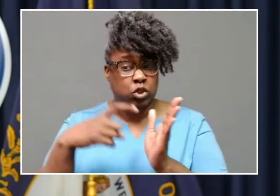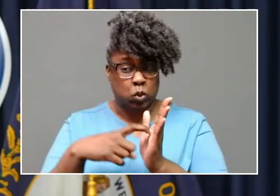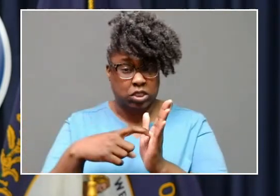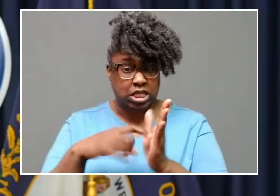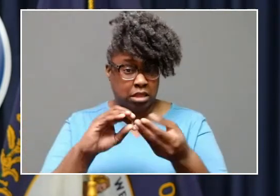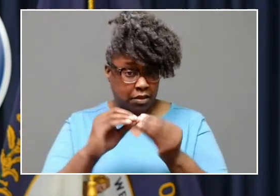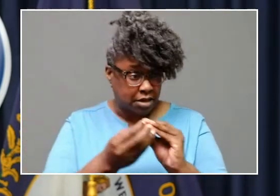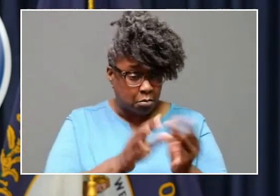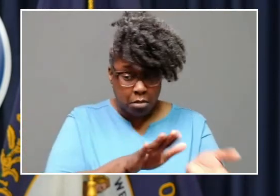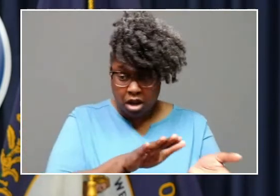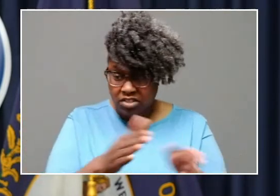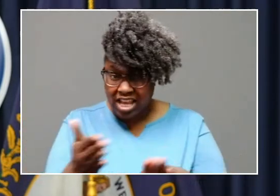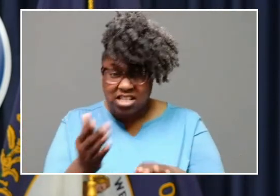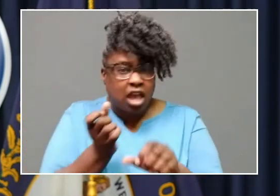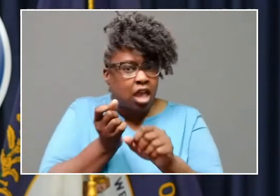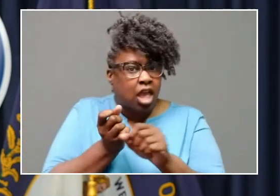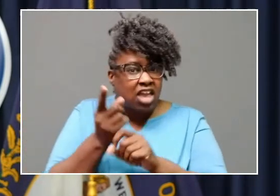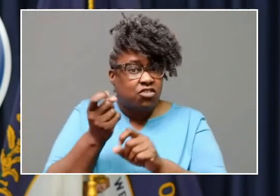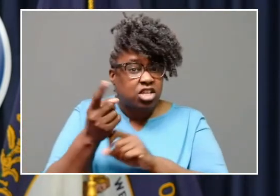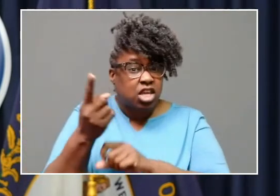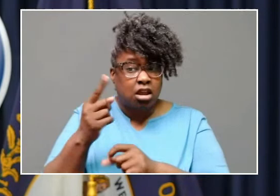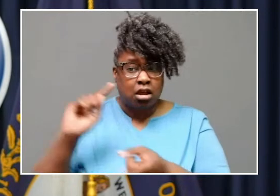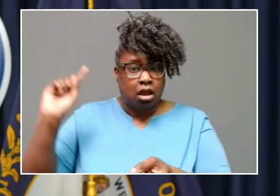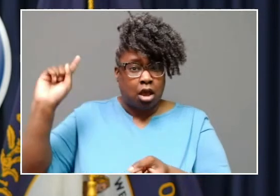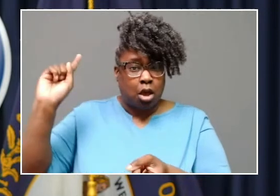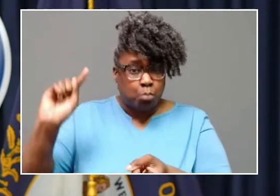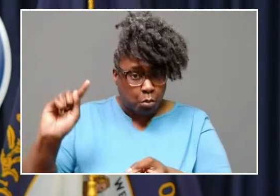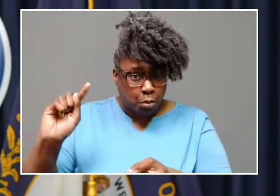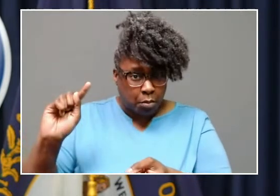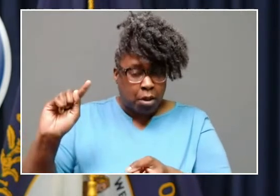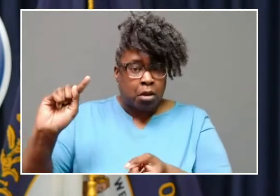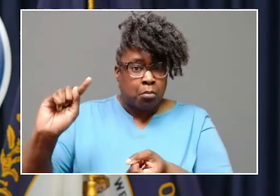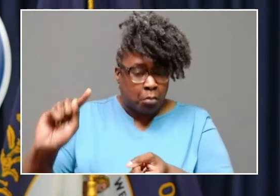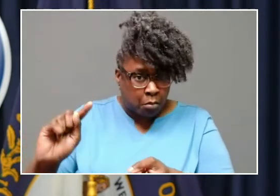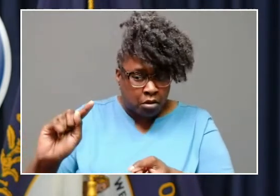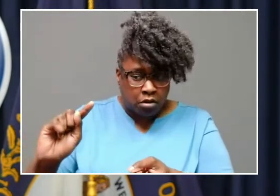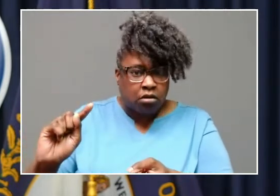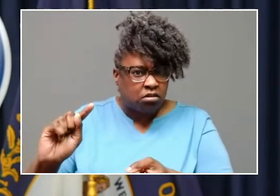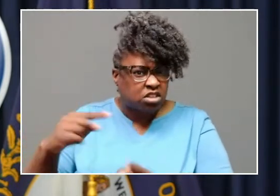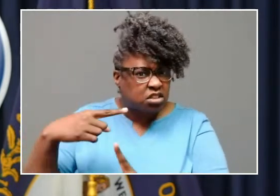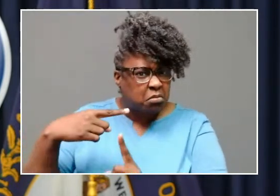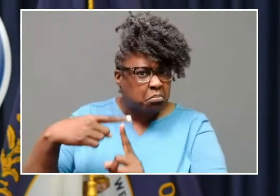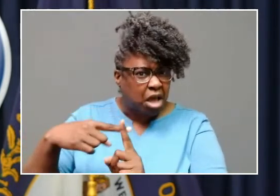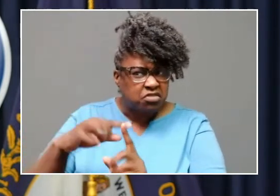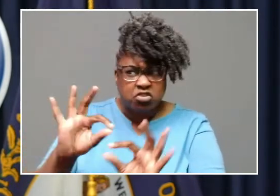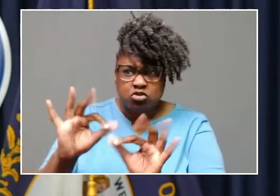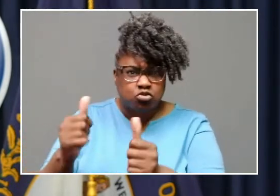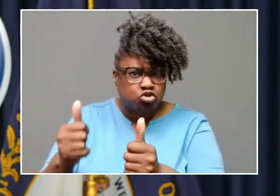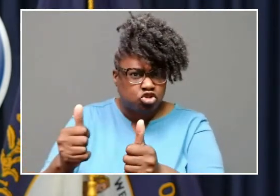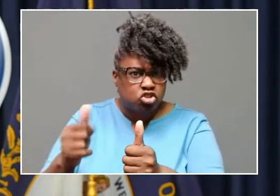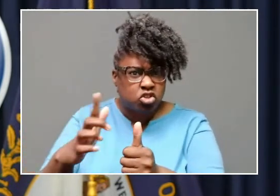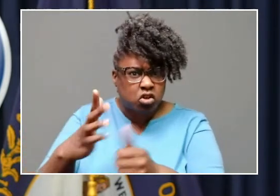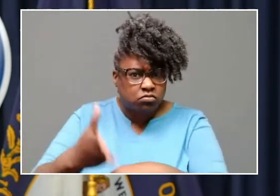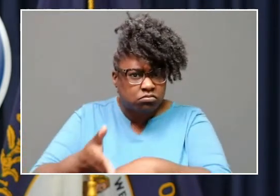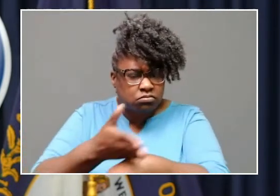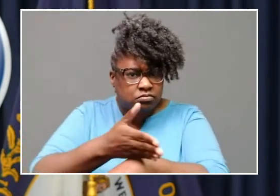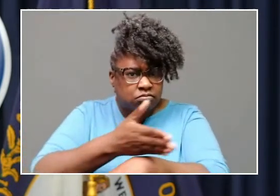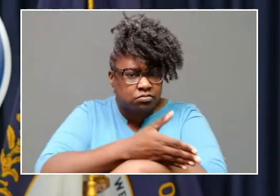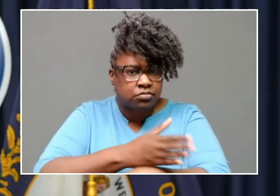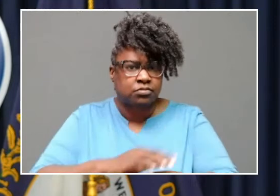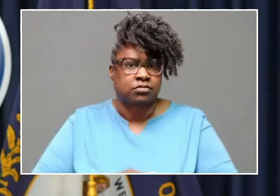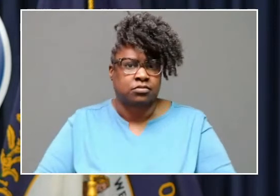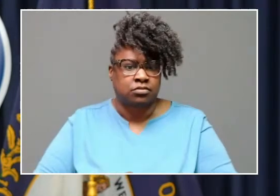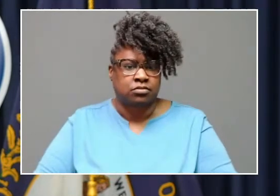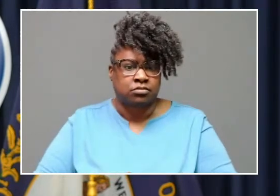from year to year, a positive note. On behalf of Dr. Bunn, the director of KIPRIC, our